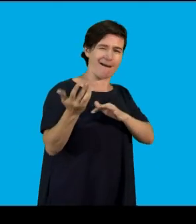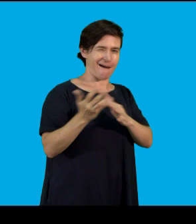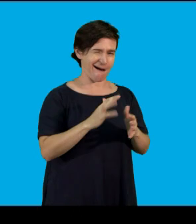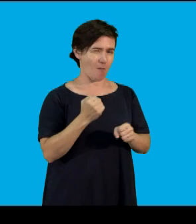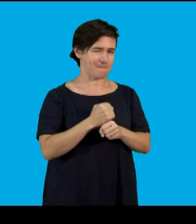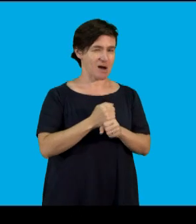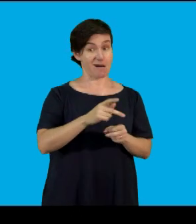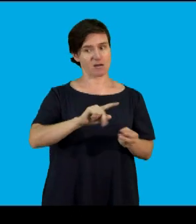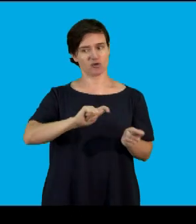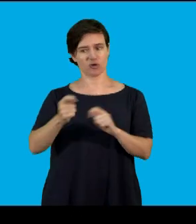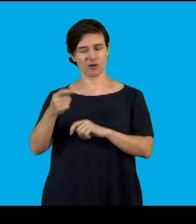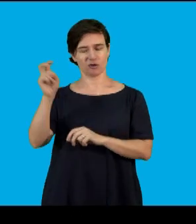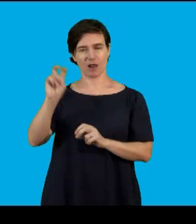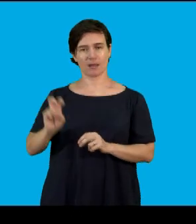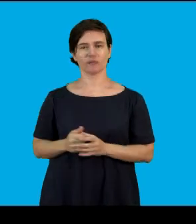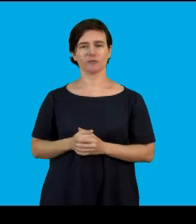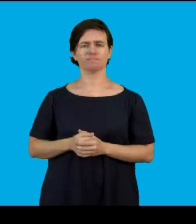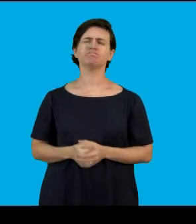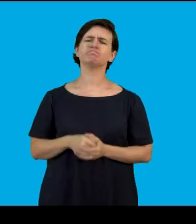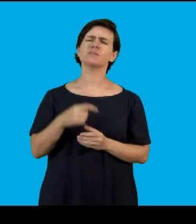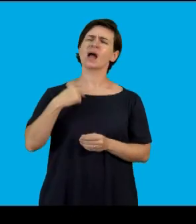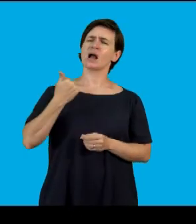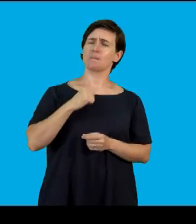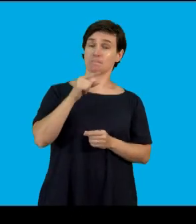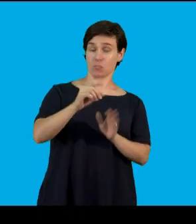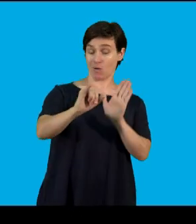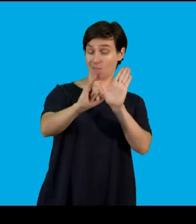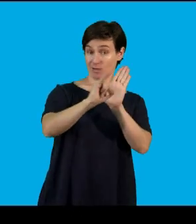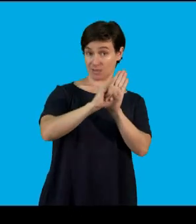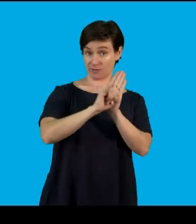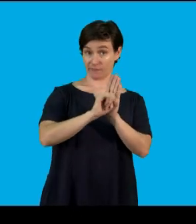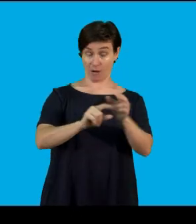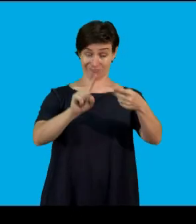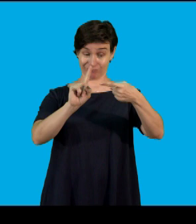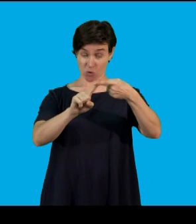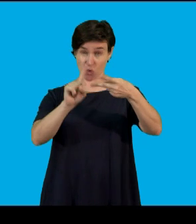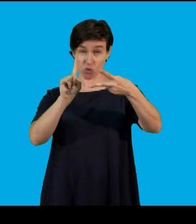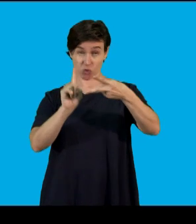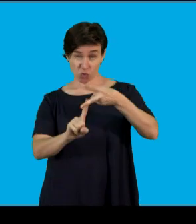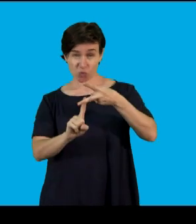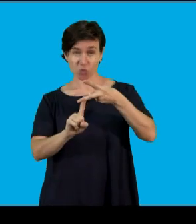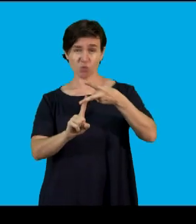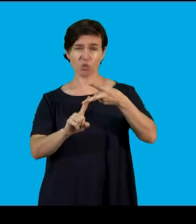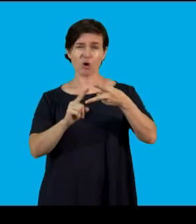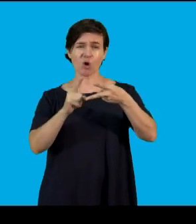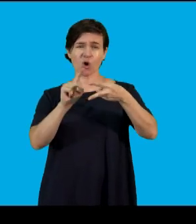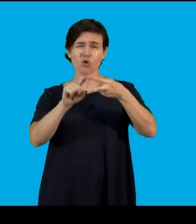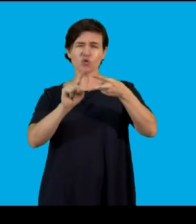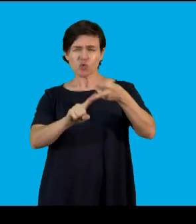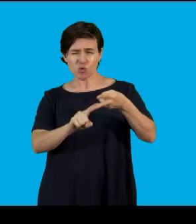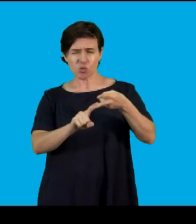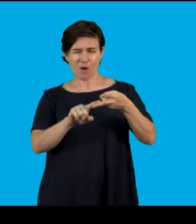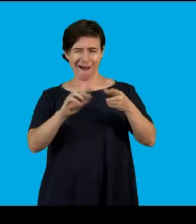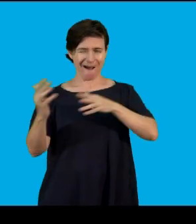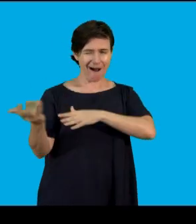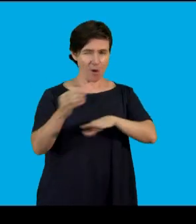question. Identify 2 problem-solving techniques used by green car manufacturer. Motivate your